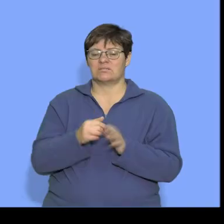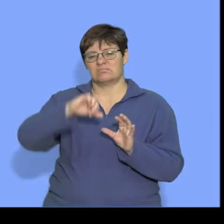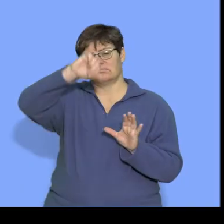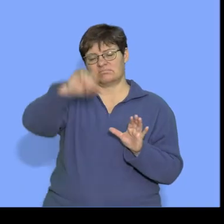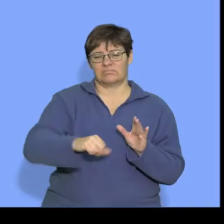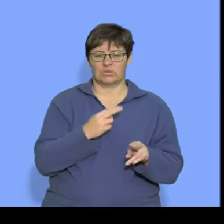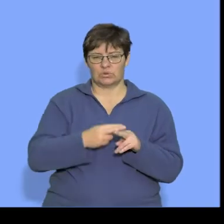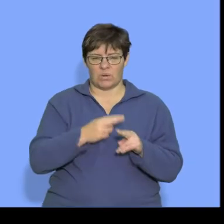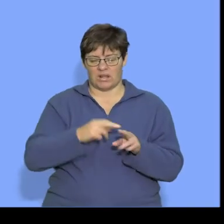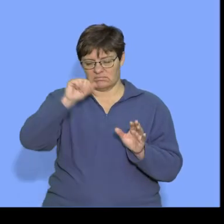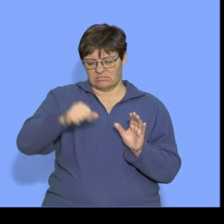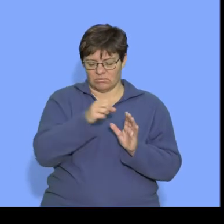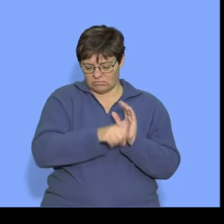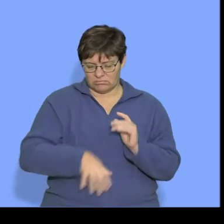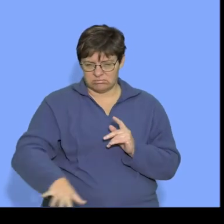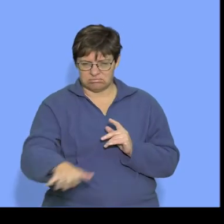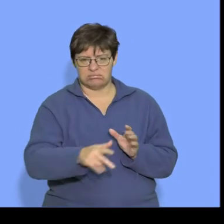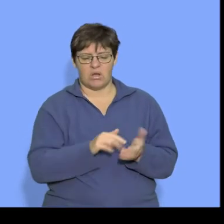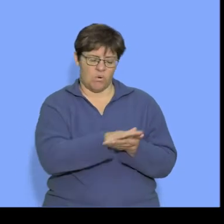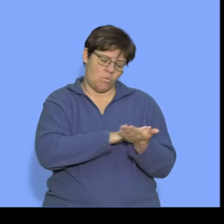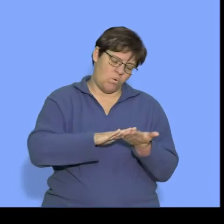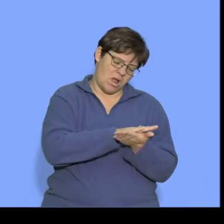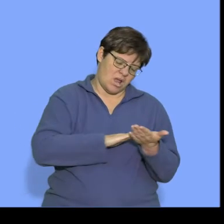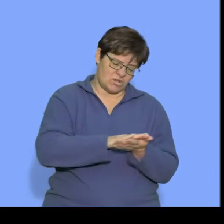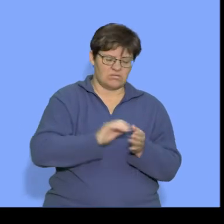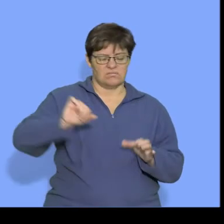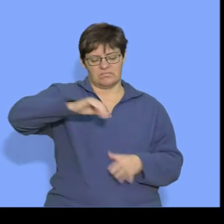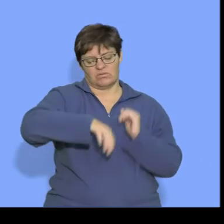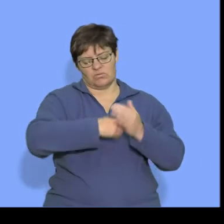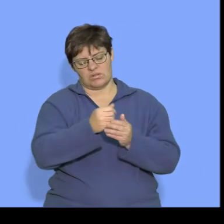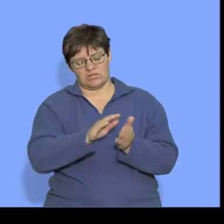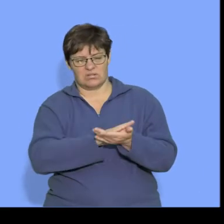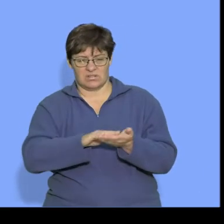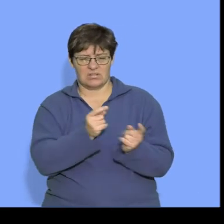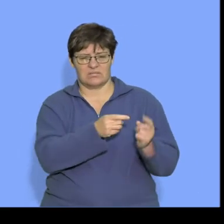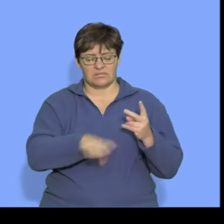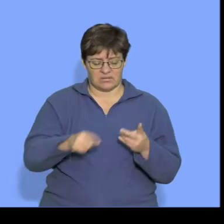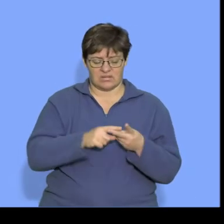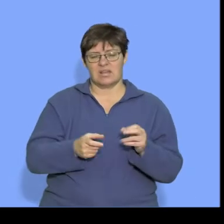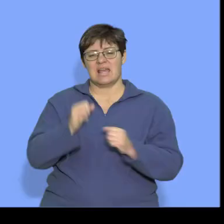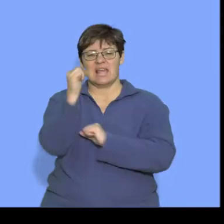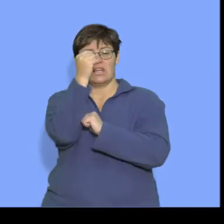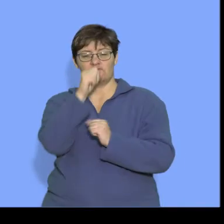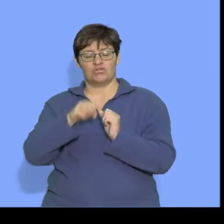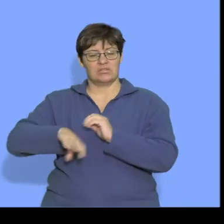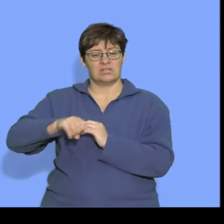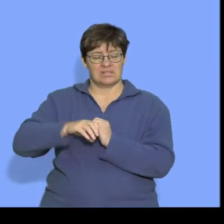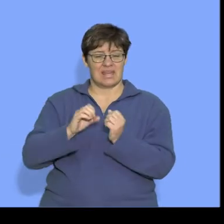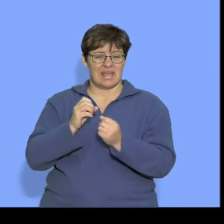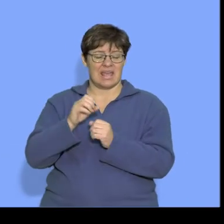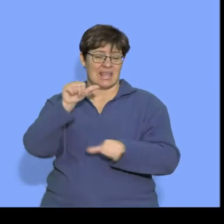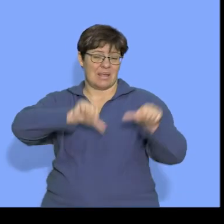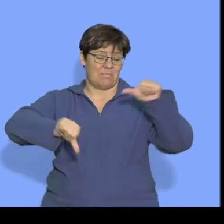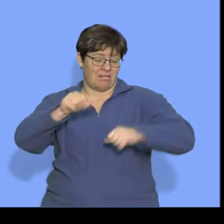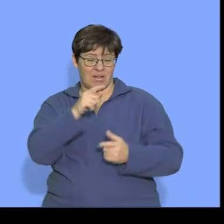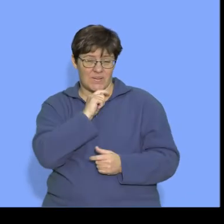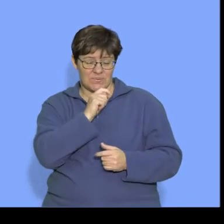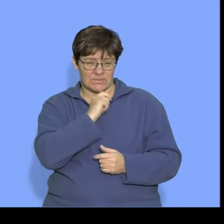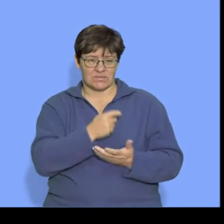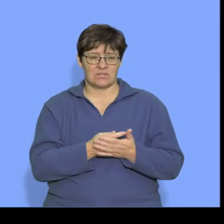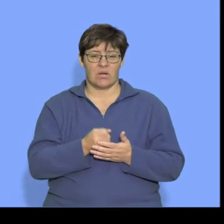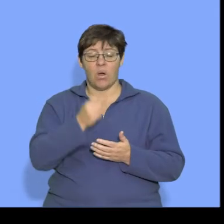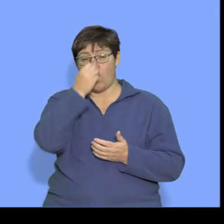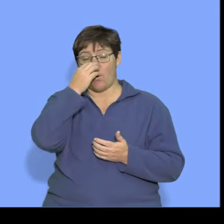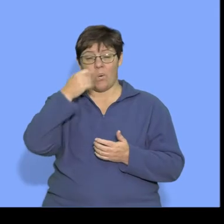obviously washing your dishes, chemicals from industries that use chemicals that are now effluents, oil spills, as well